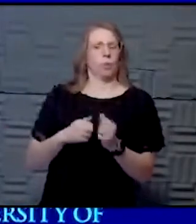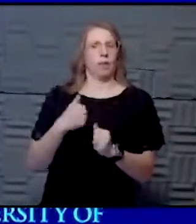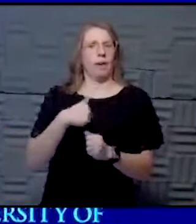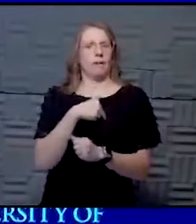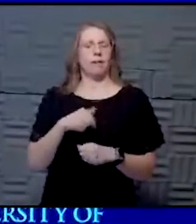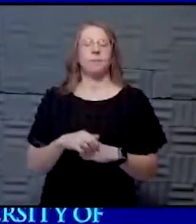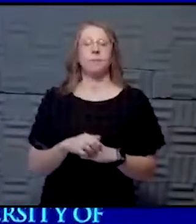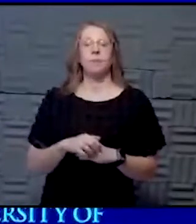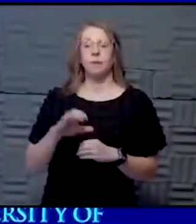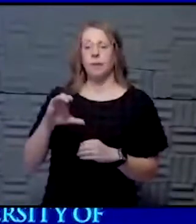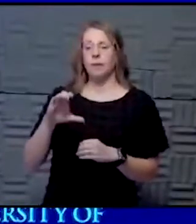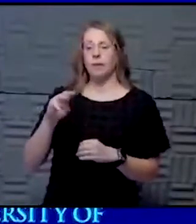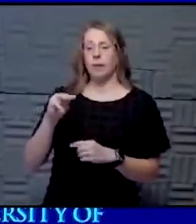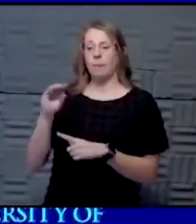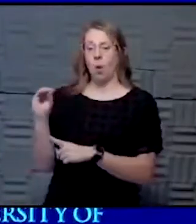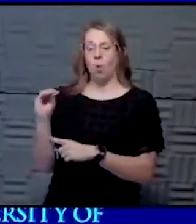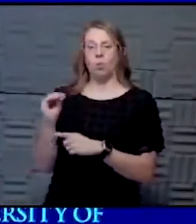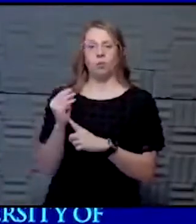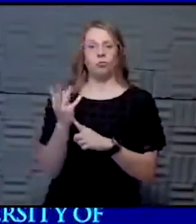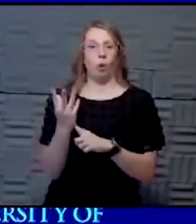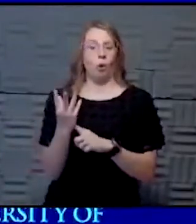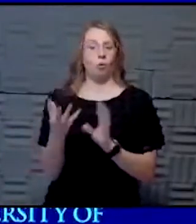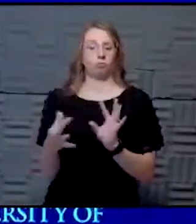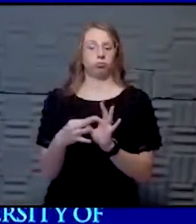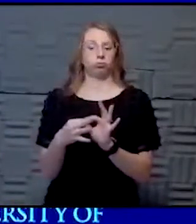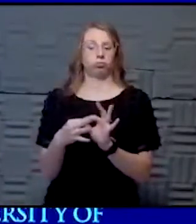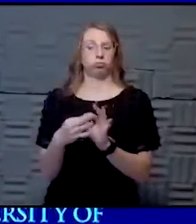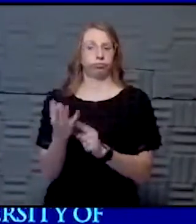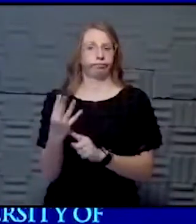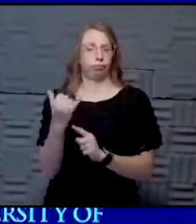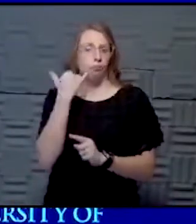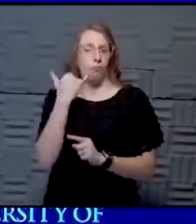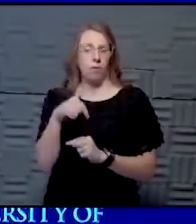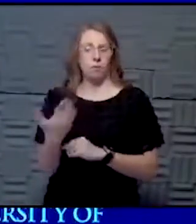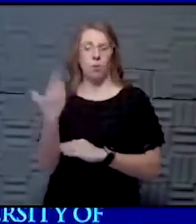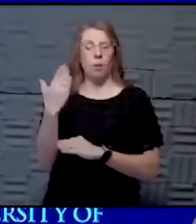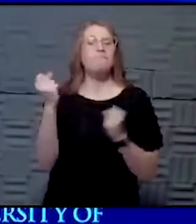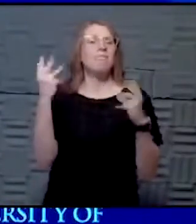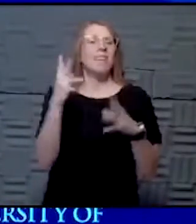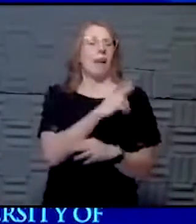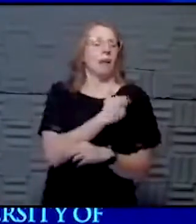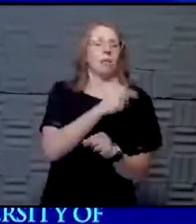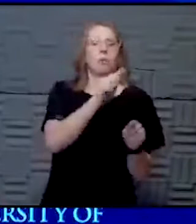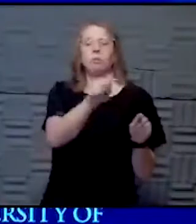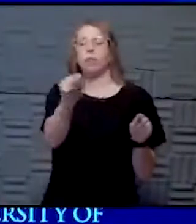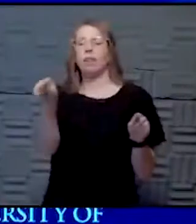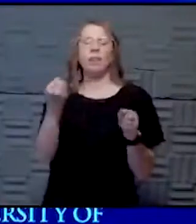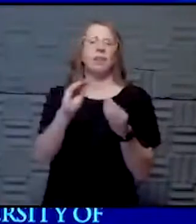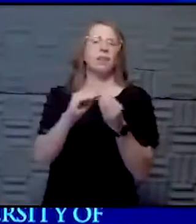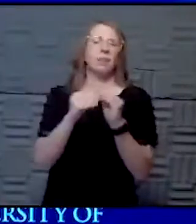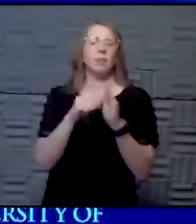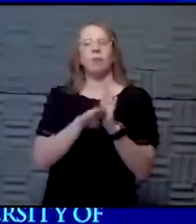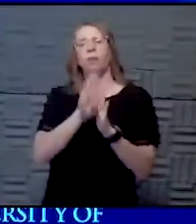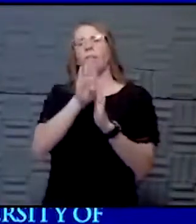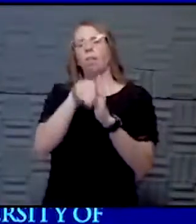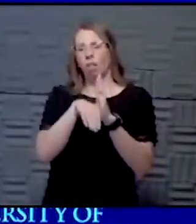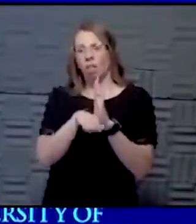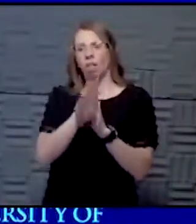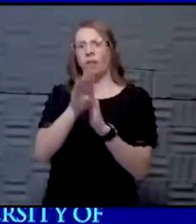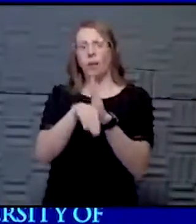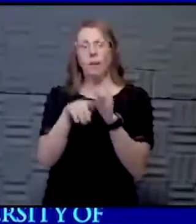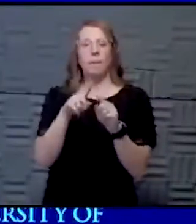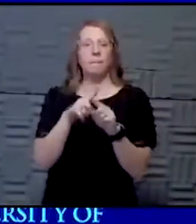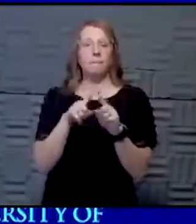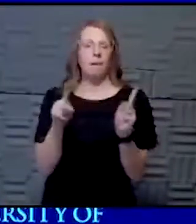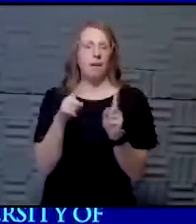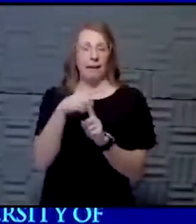morning on our Chief Medical Officer call was that a number of hospitals are saying, their numbers are sputtering, kind of up a little, down a little bit. About half of the hospitals